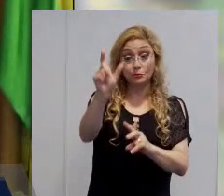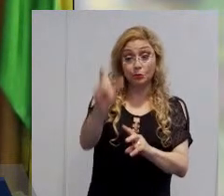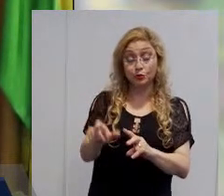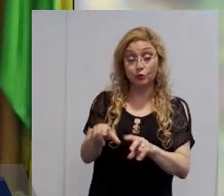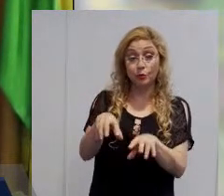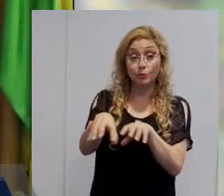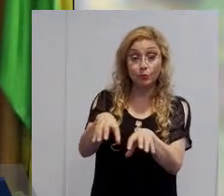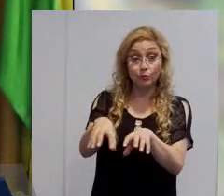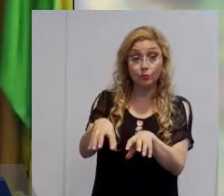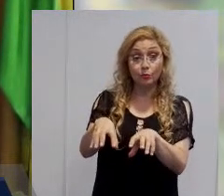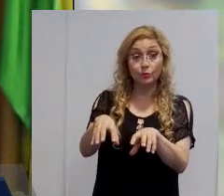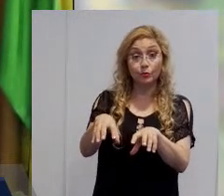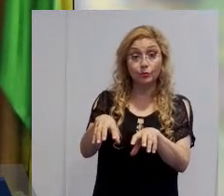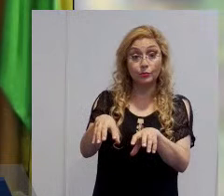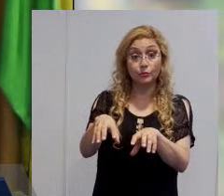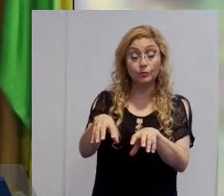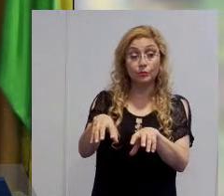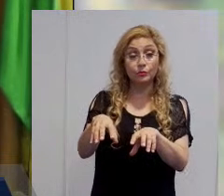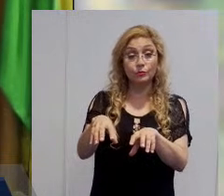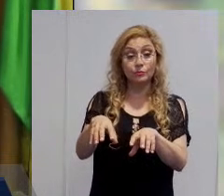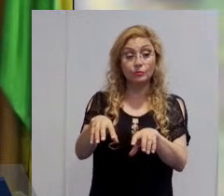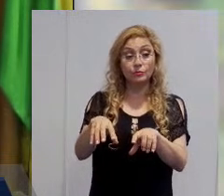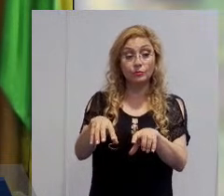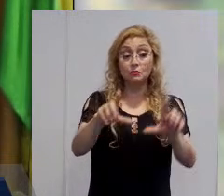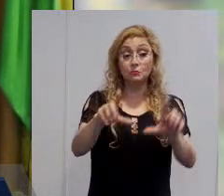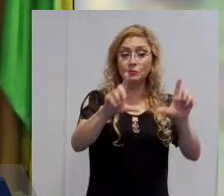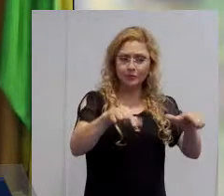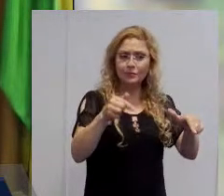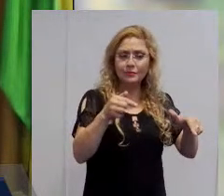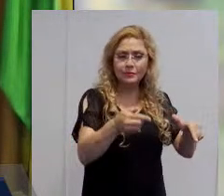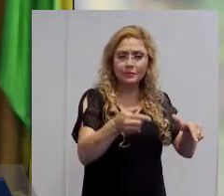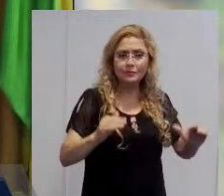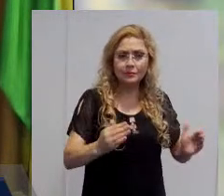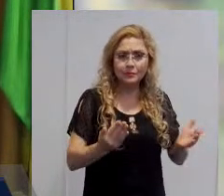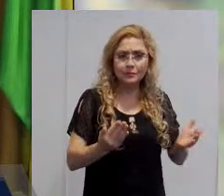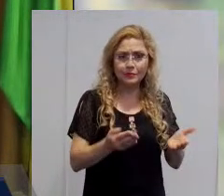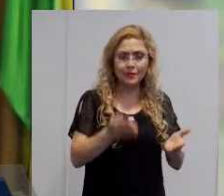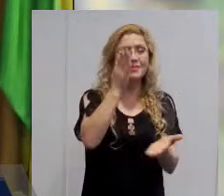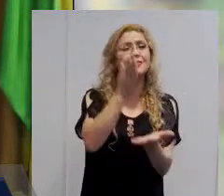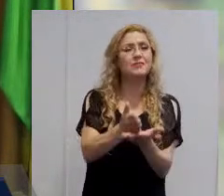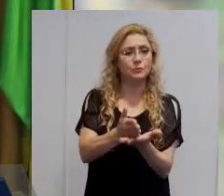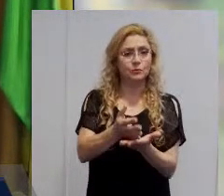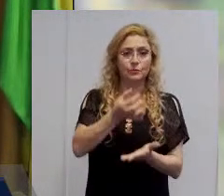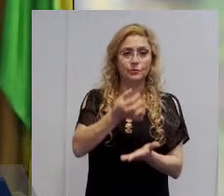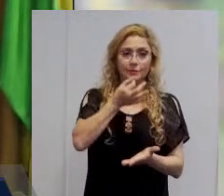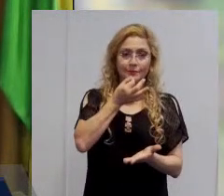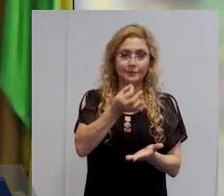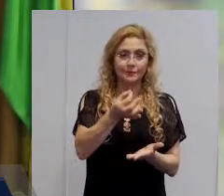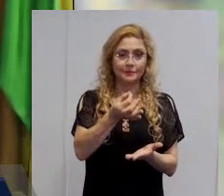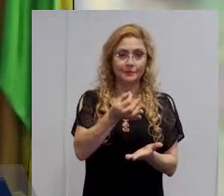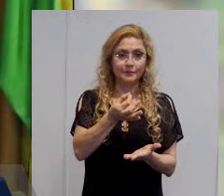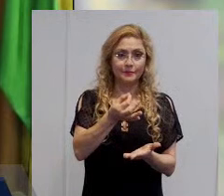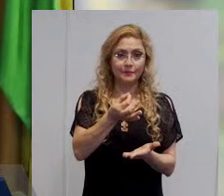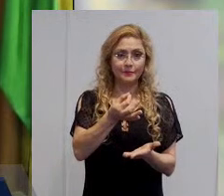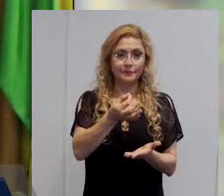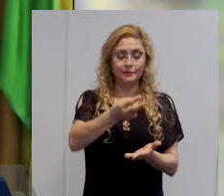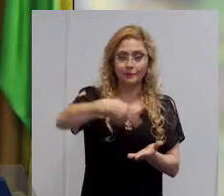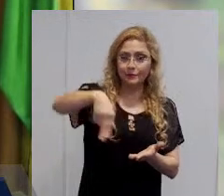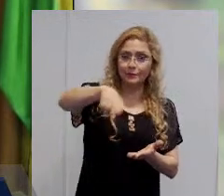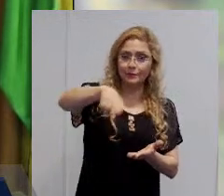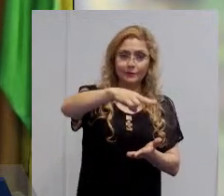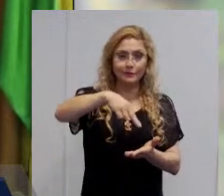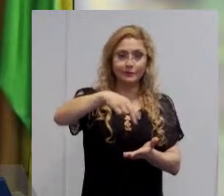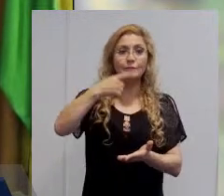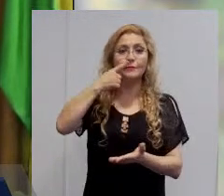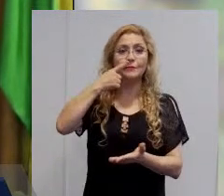as a right of producers. Likewise, here today, we